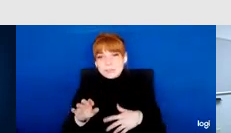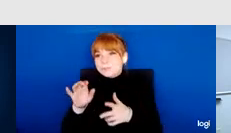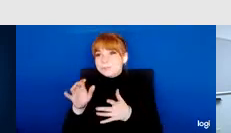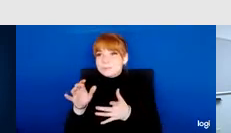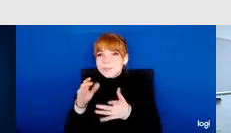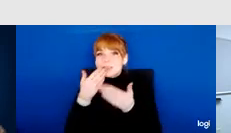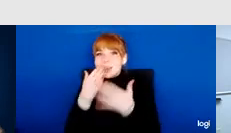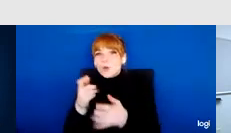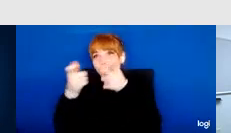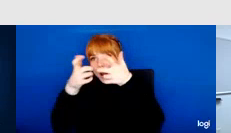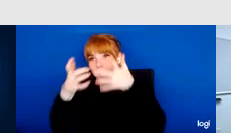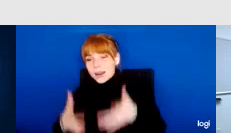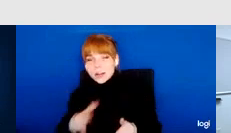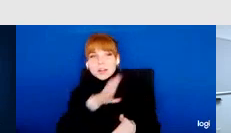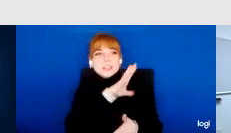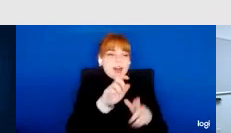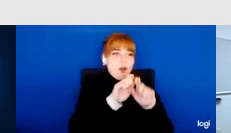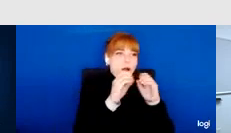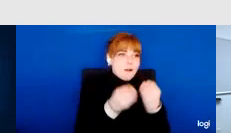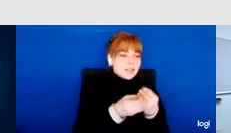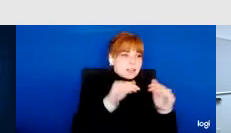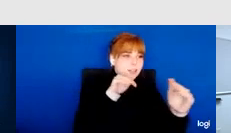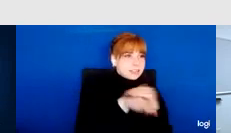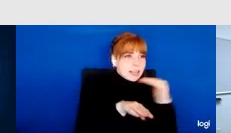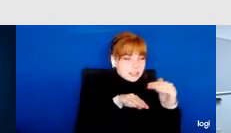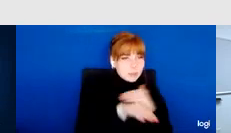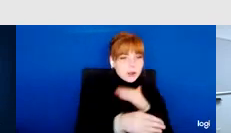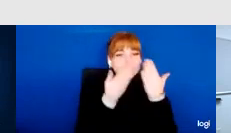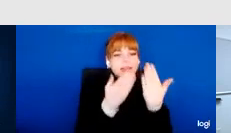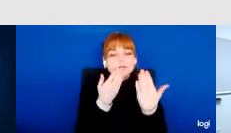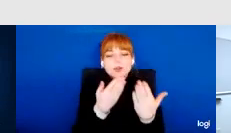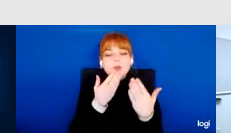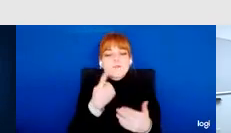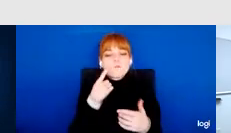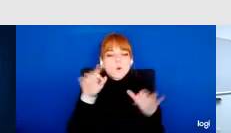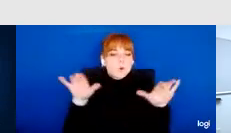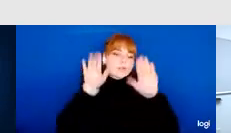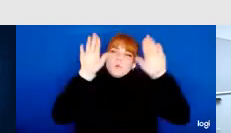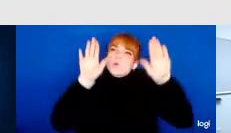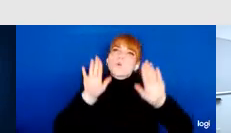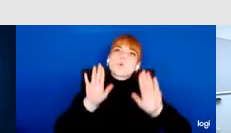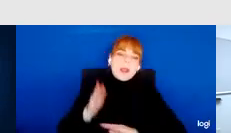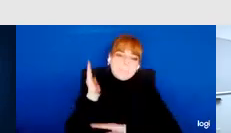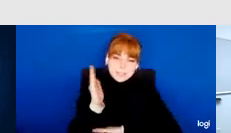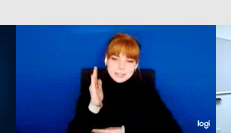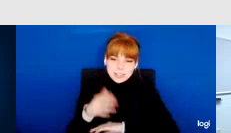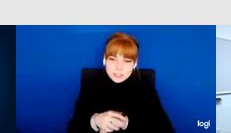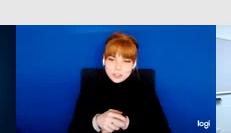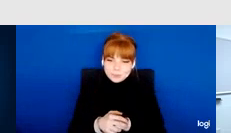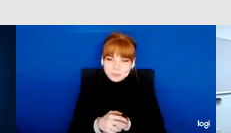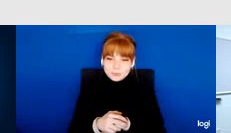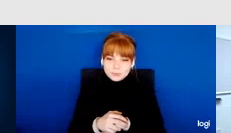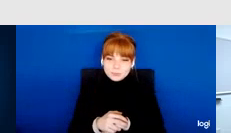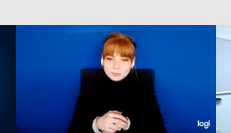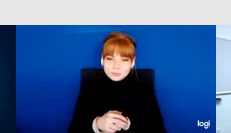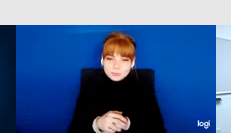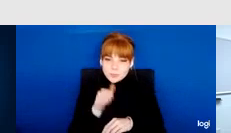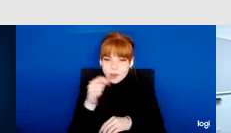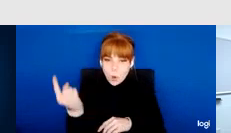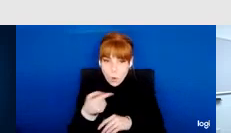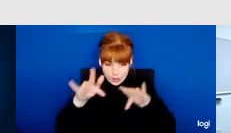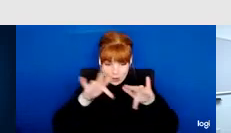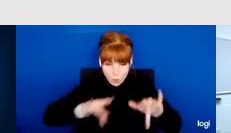of Accessibility, and to WebAIM for doing these great presentations. Not only will we have their recordings